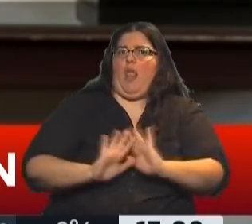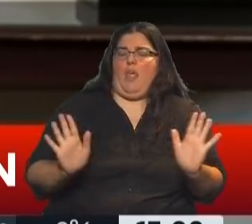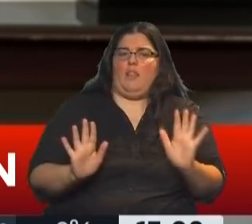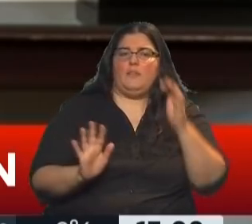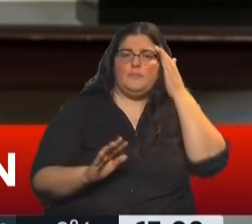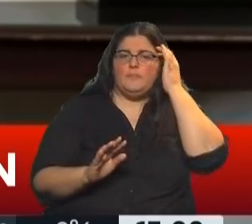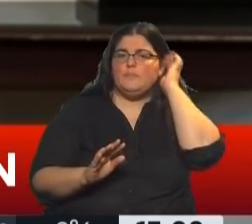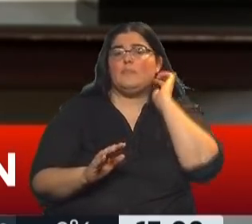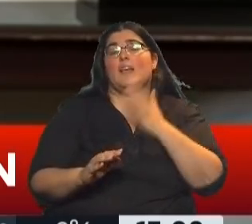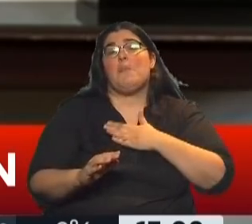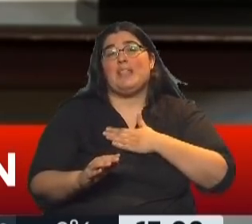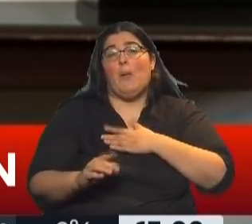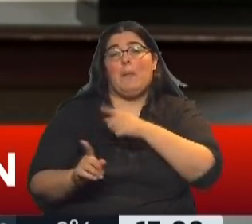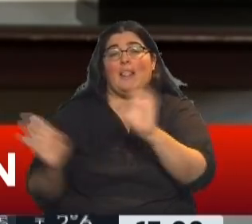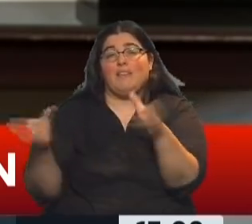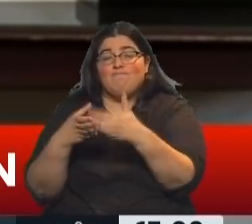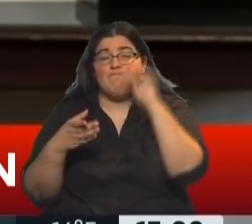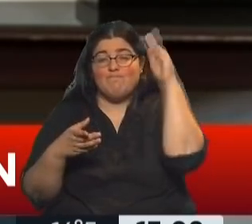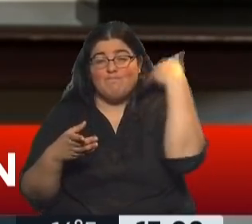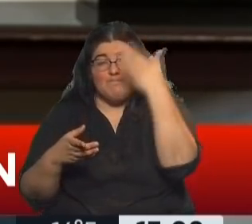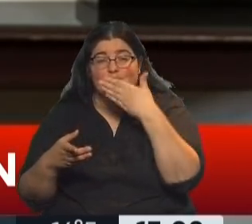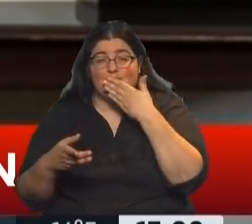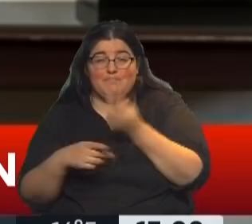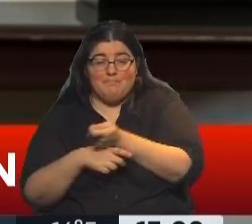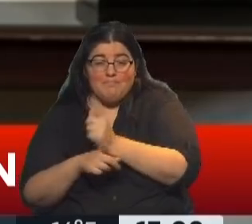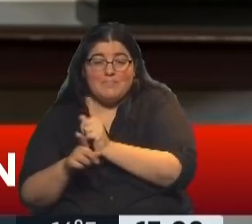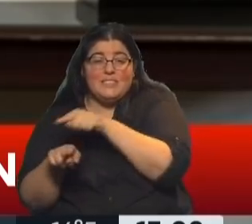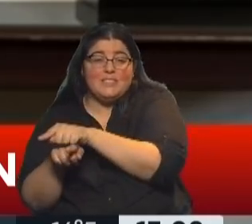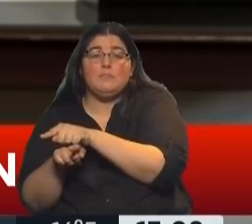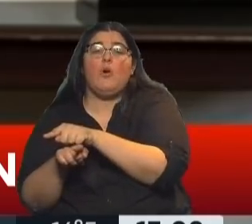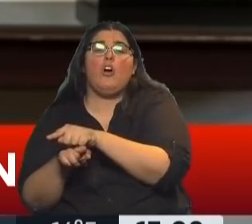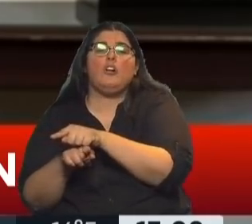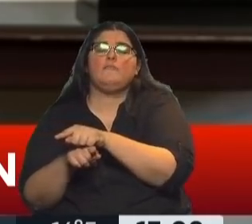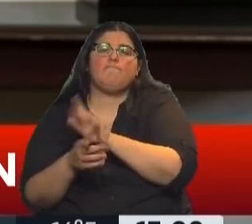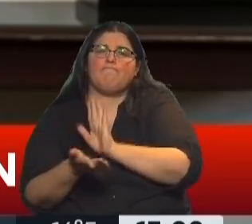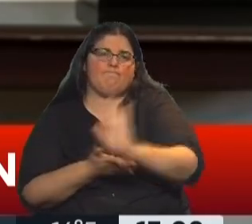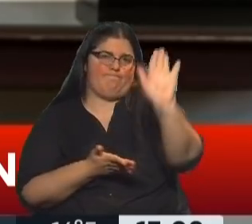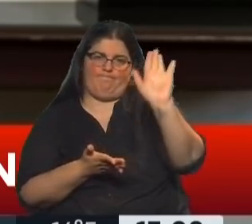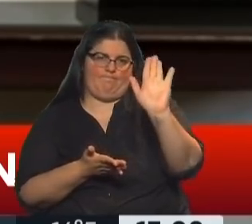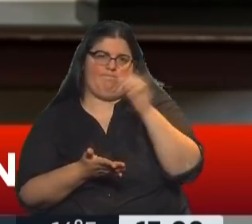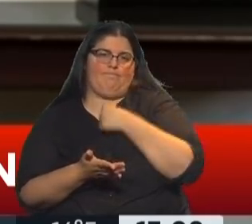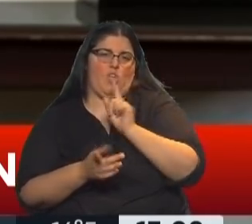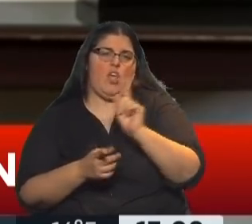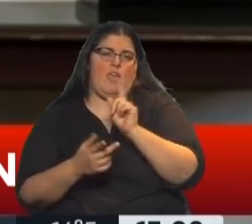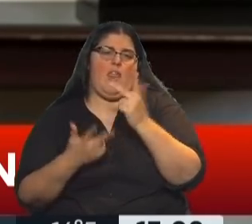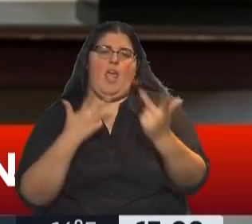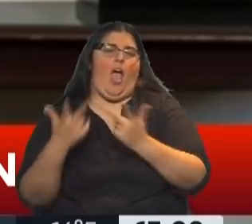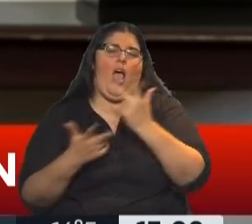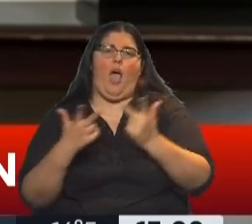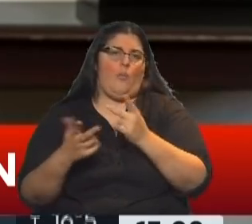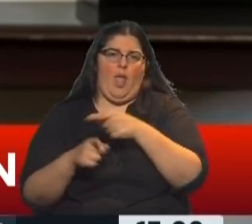But unfortunately, the Taliban, when they were here, they felt that